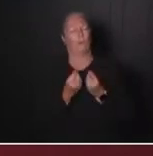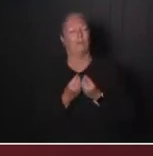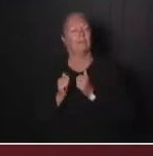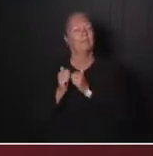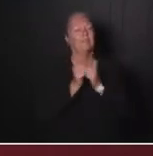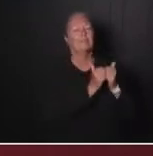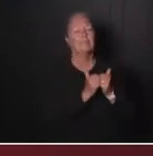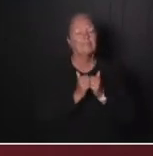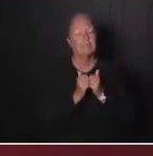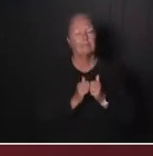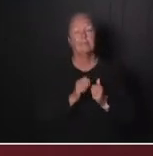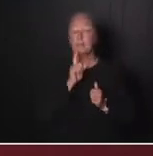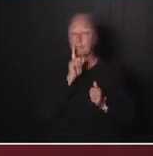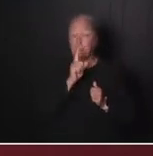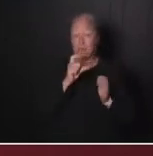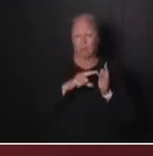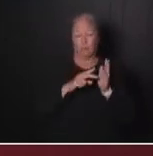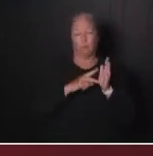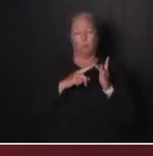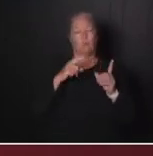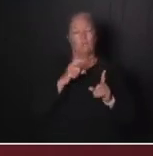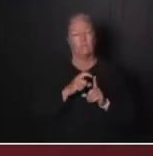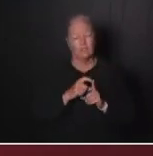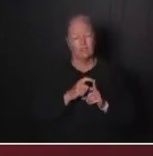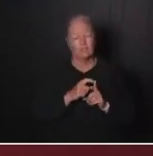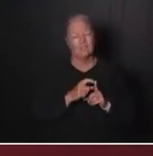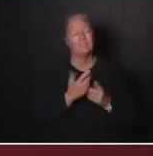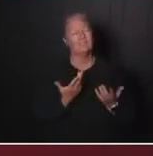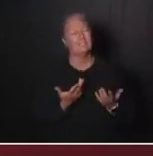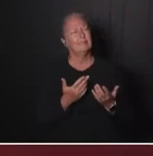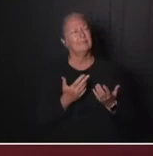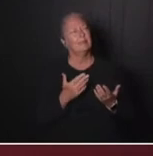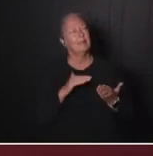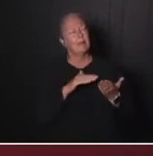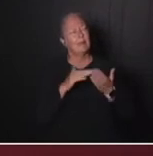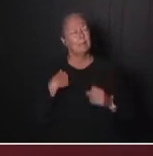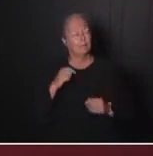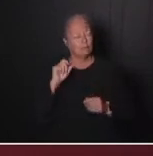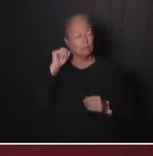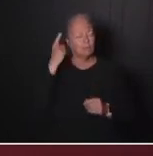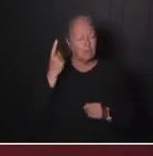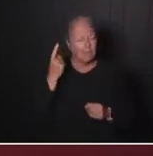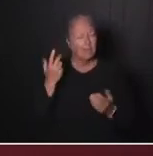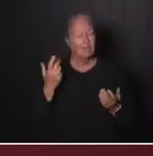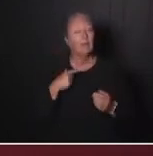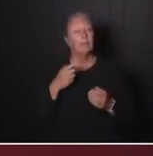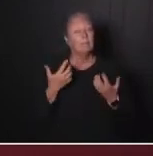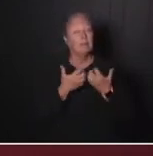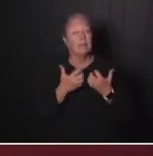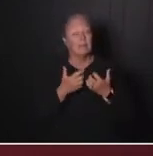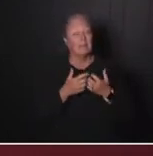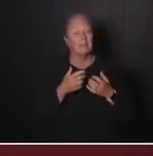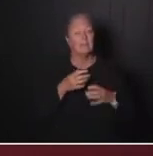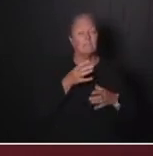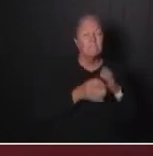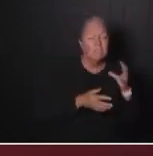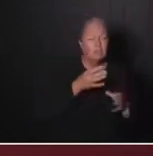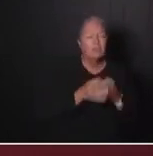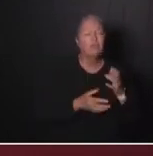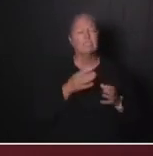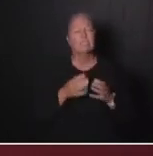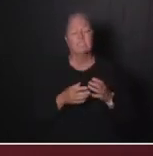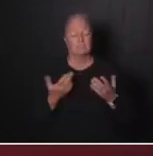also let us know the way in which the country has drifted. We've lost a lot of factories, of sovereign